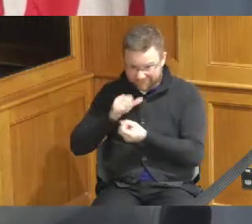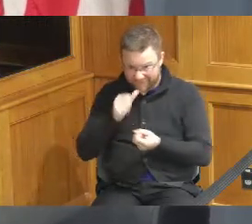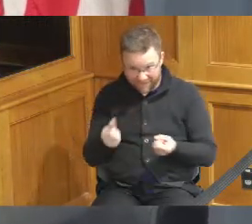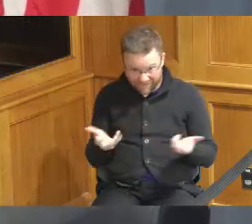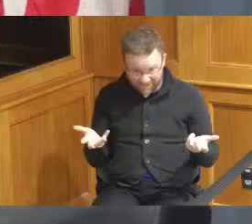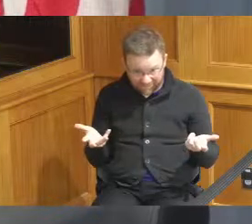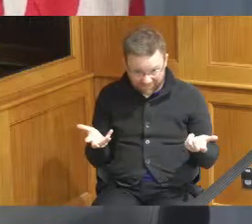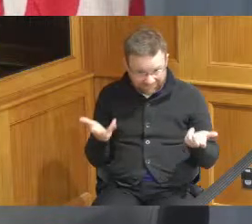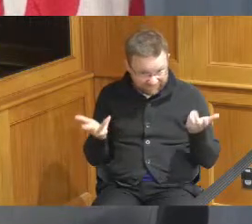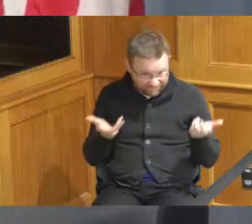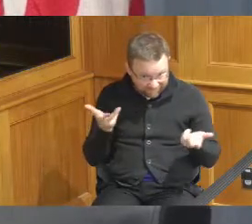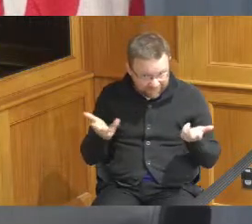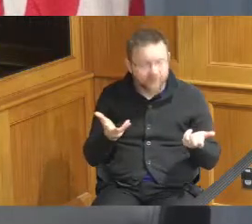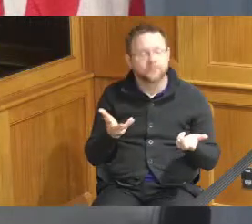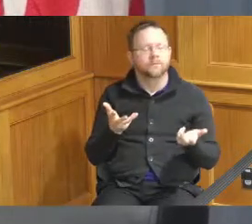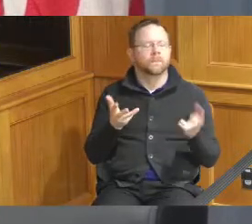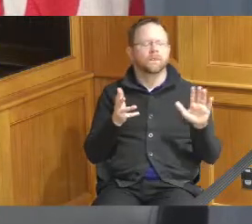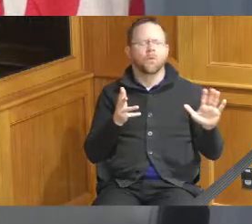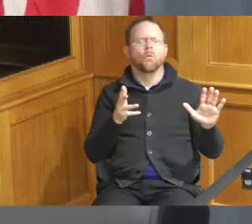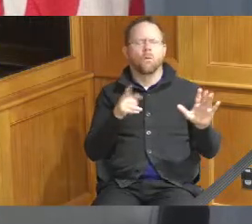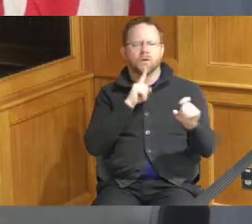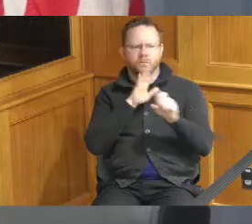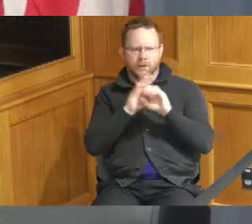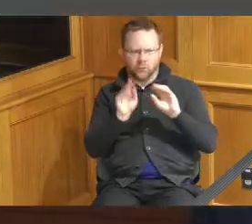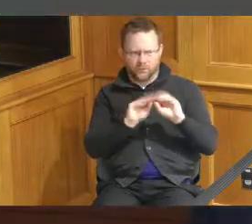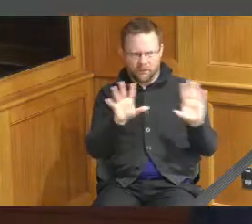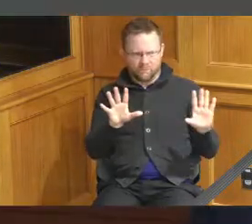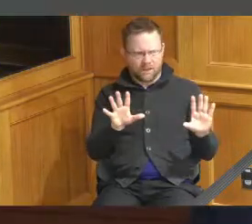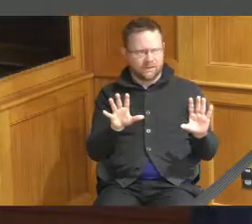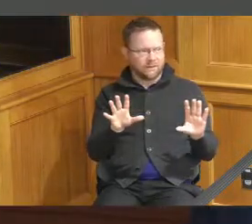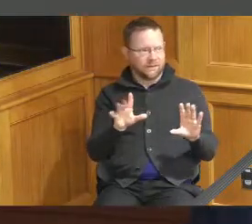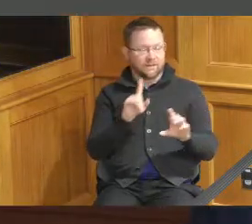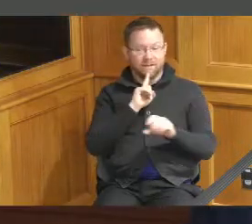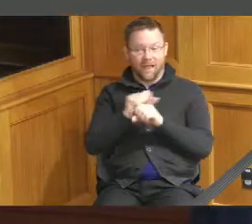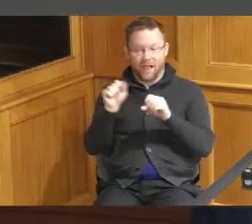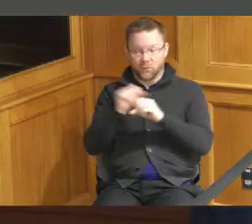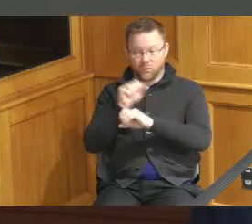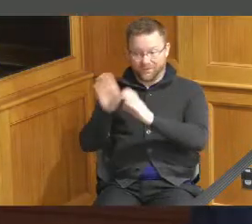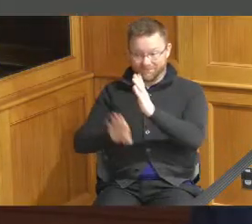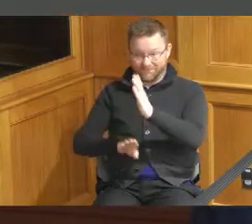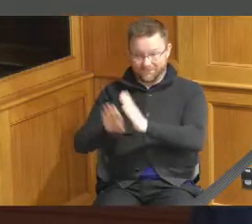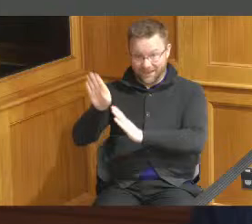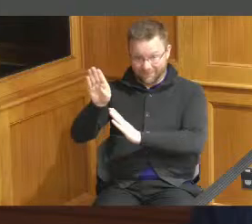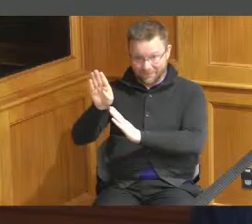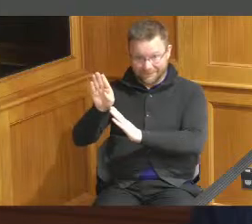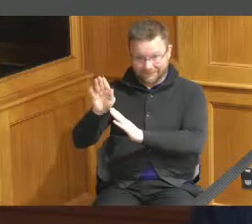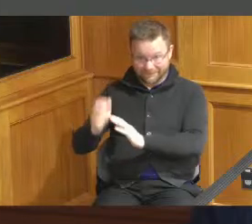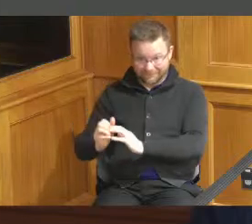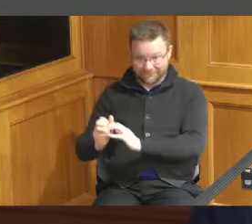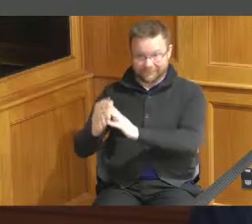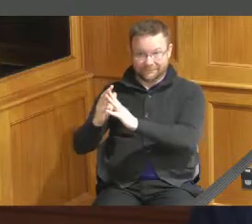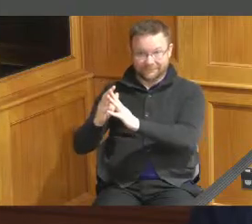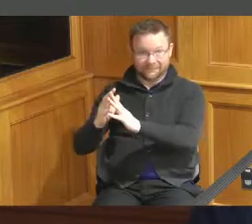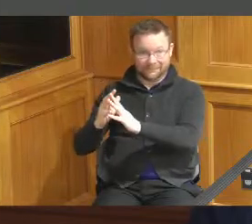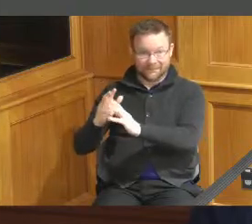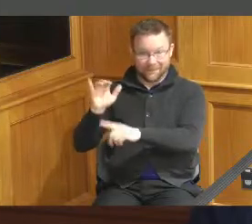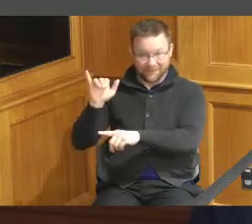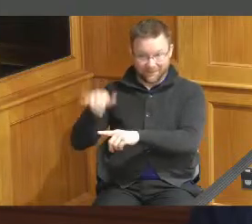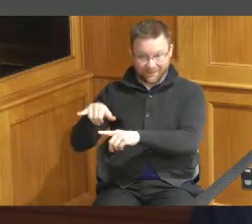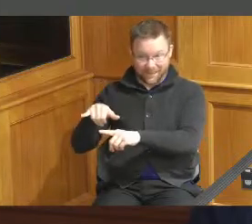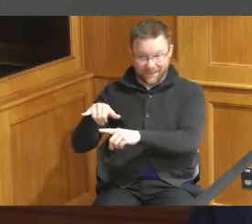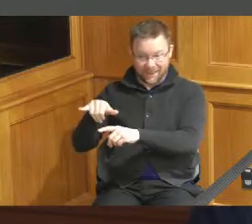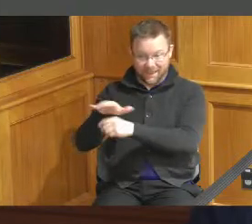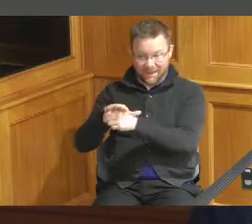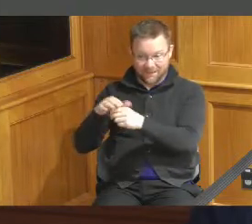the, Right now, what we're moving just forward. to make sure we're clear, the actual development, and the capital development of